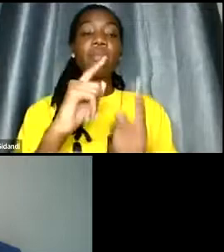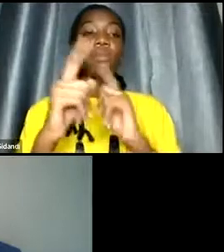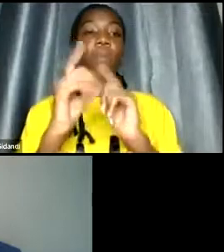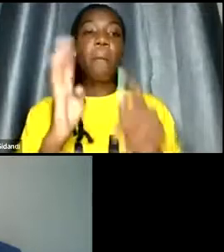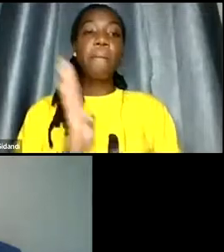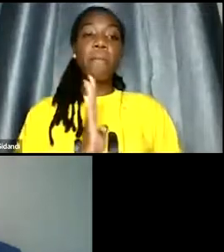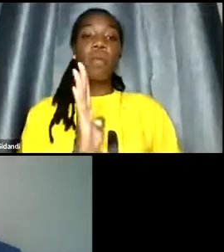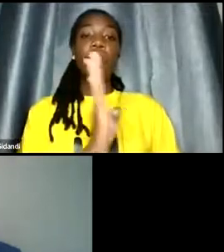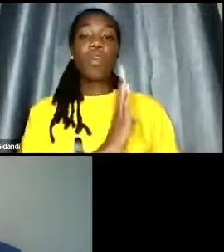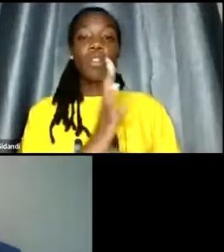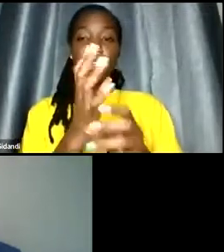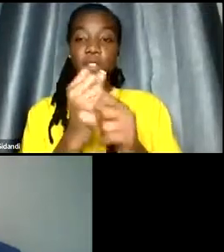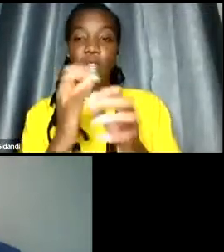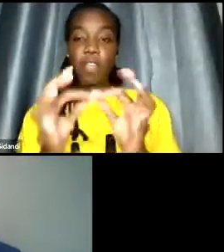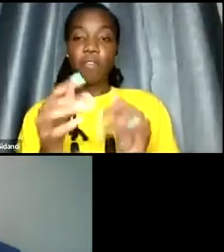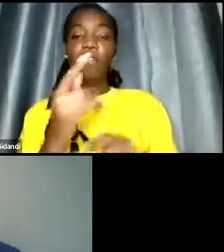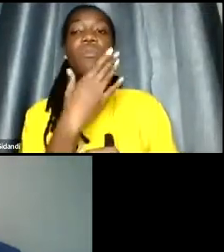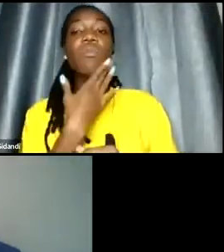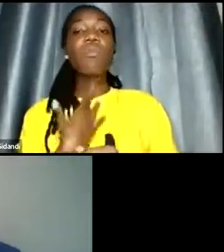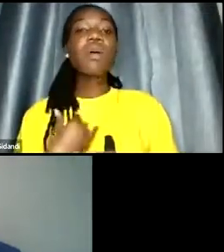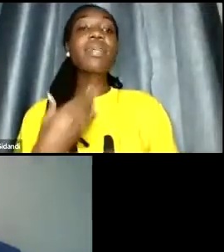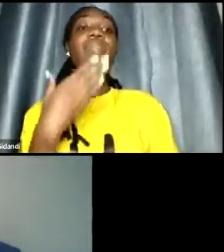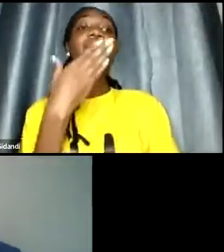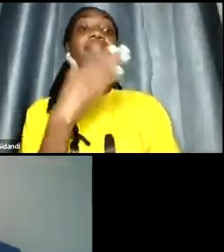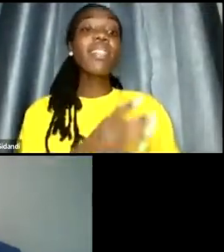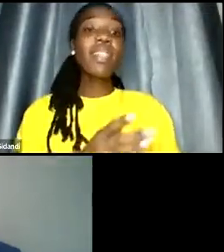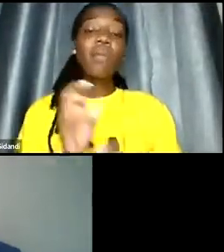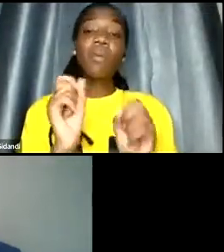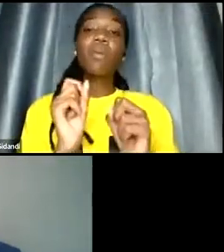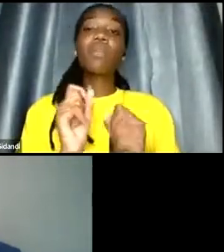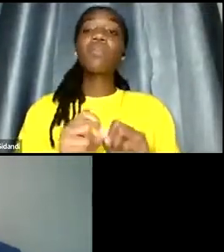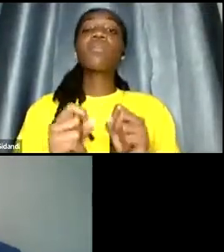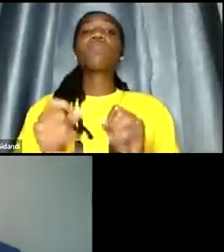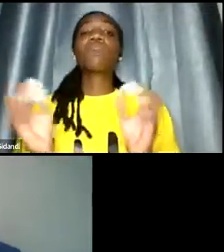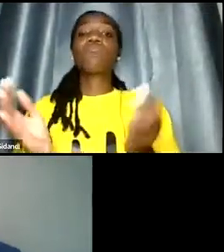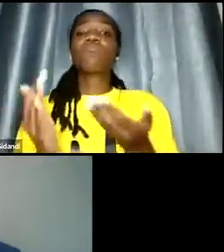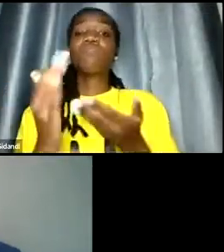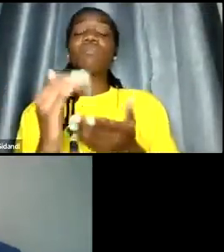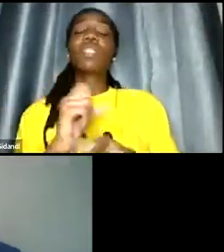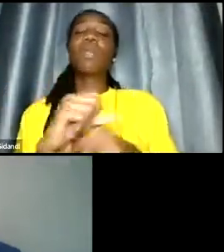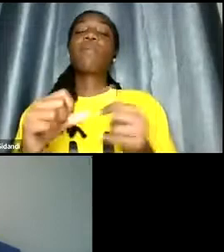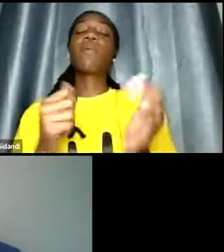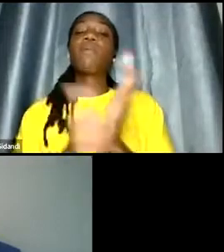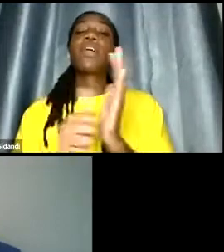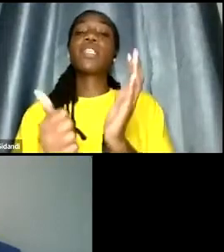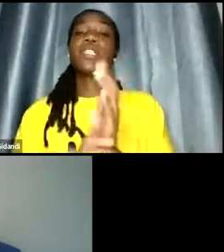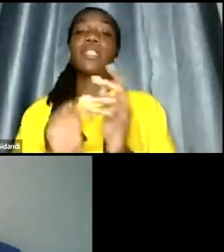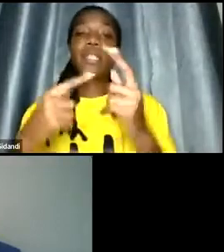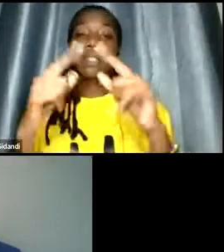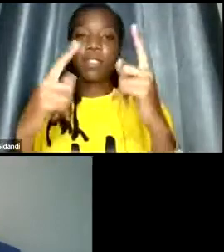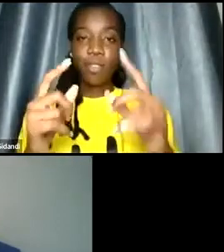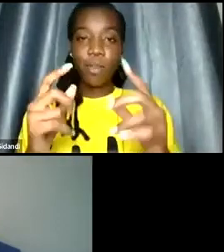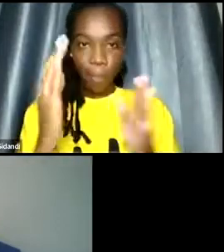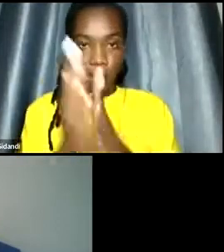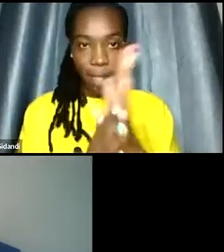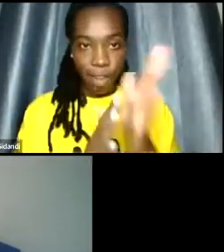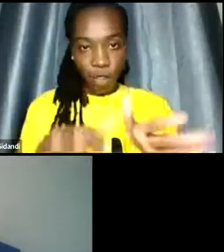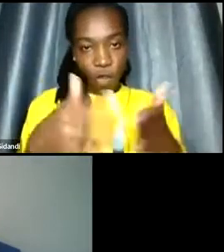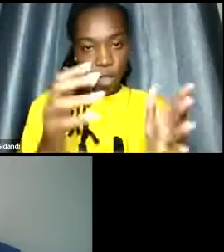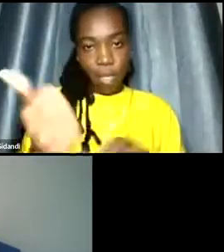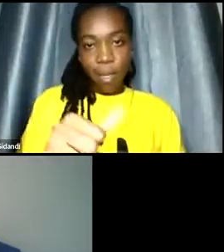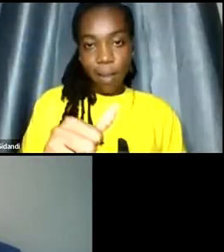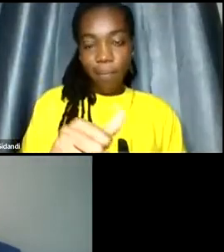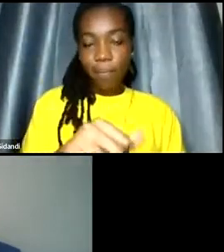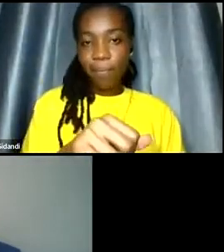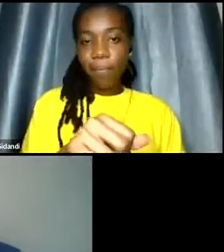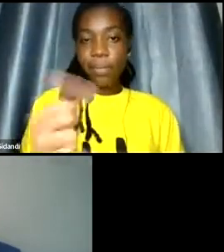him to be available. He will come and sensitize them on matter succession planning or any other HR consulting that you